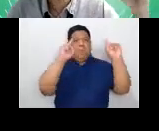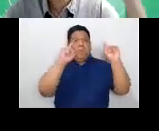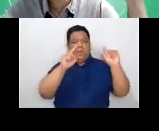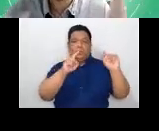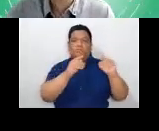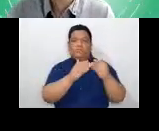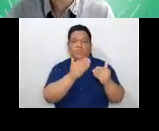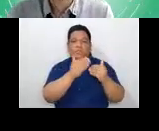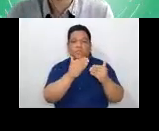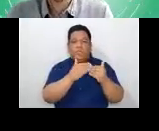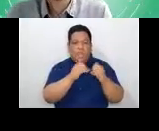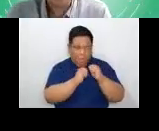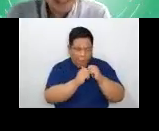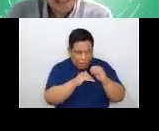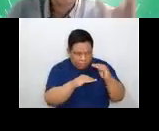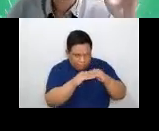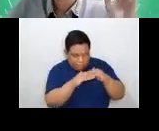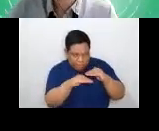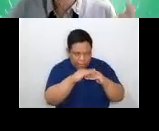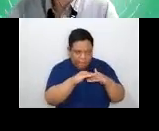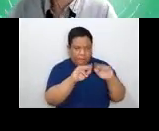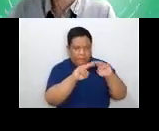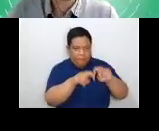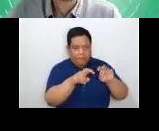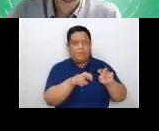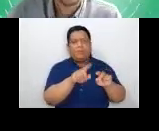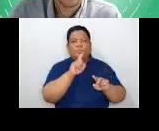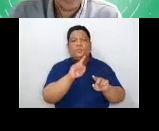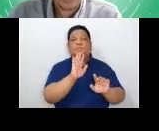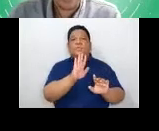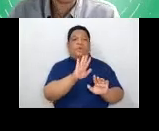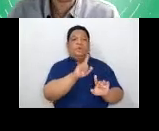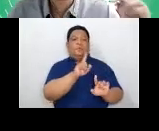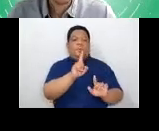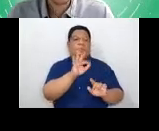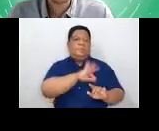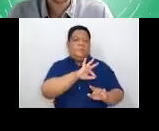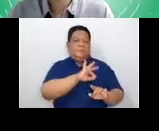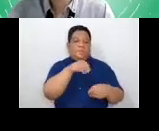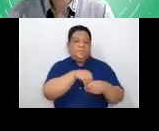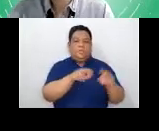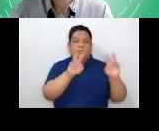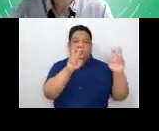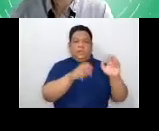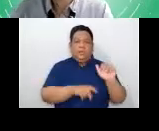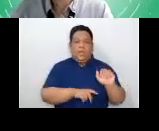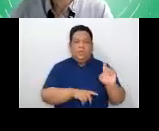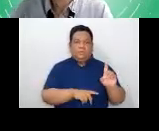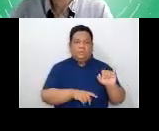how you can break down that complexity. And indeed, it's one of the strengths of additive manufacturing, the ability to make complex